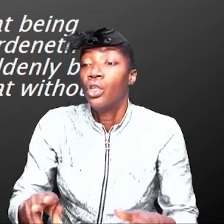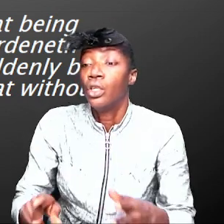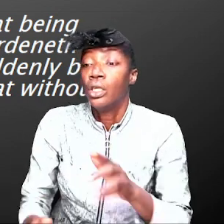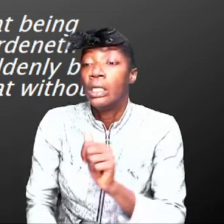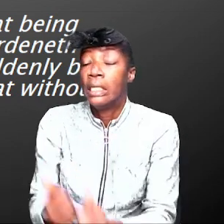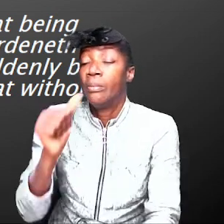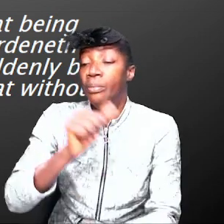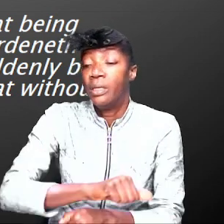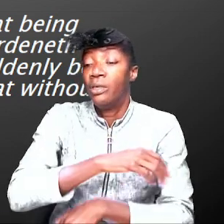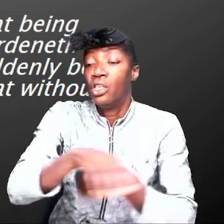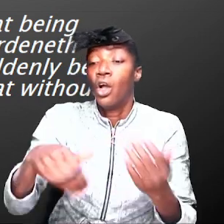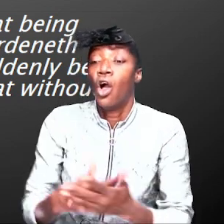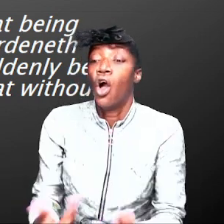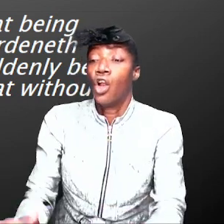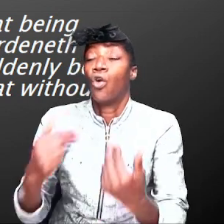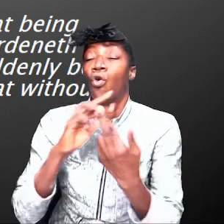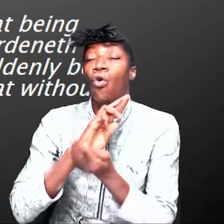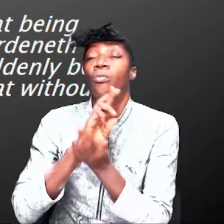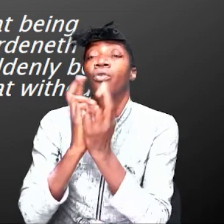to repentance.